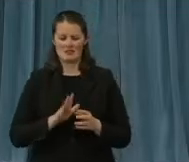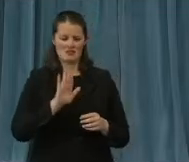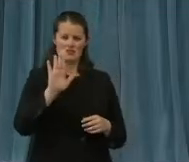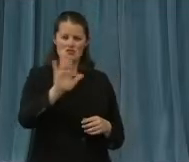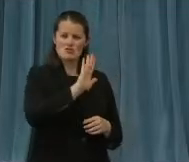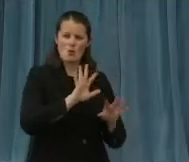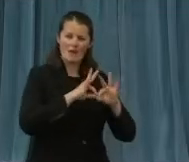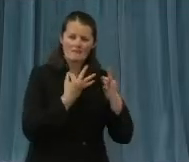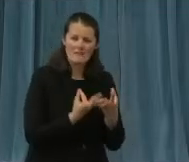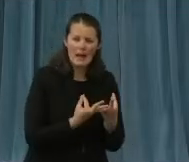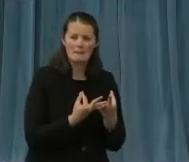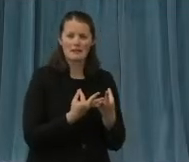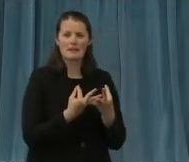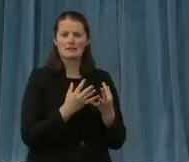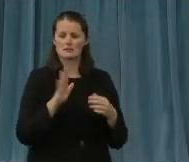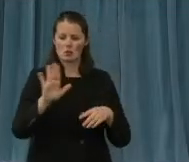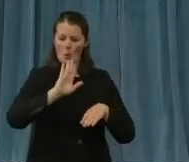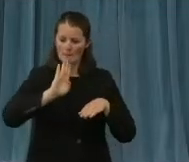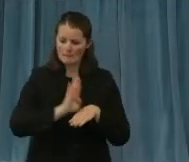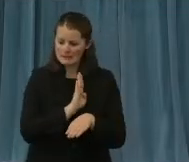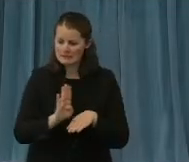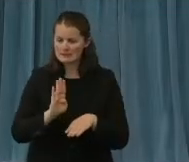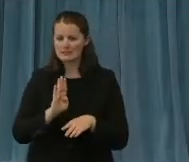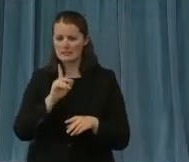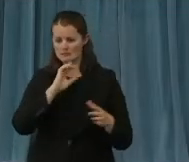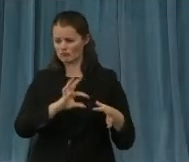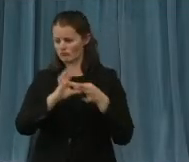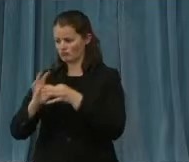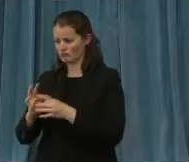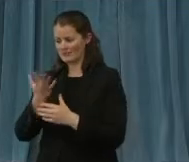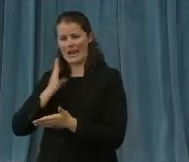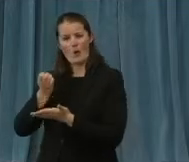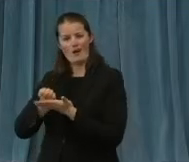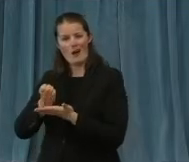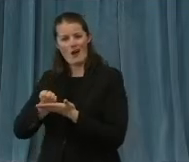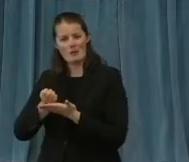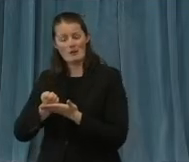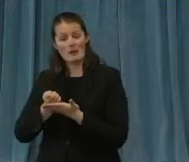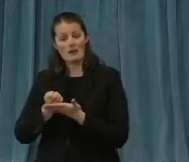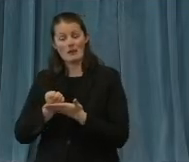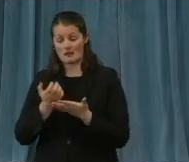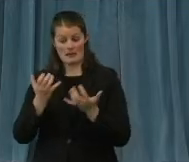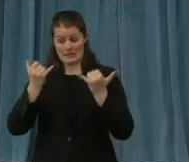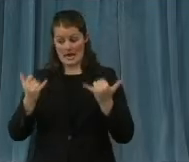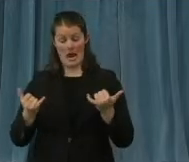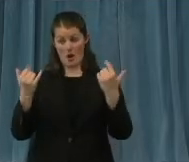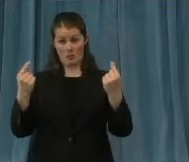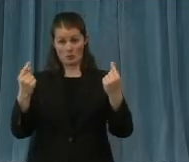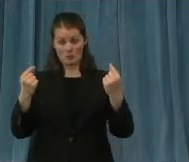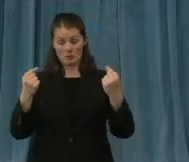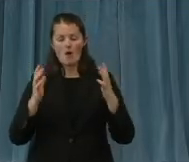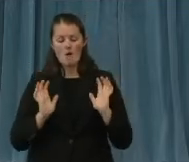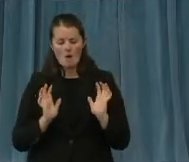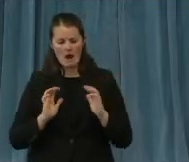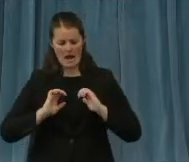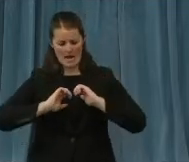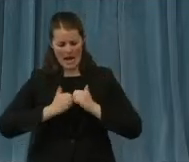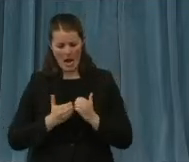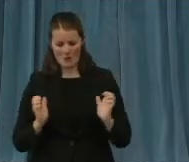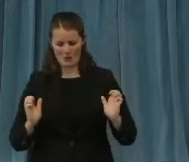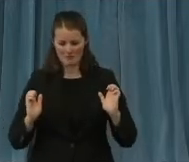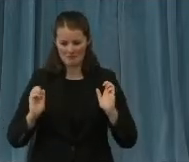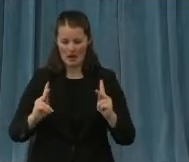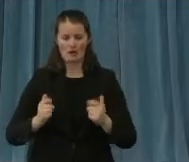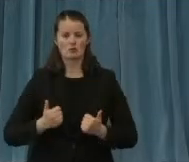your businesses, and our economy. We now want to move into a phase where saving lives and restarting our economy are